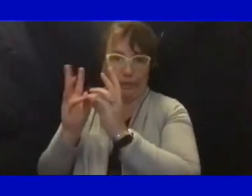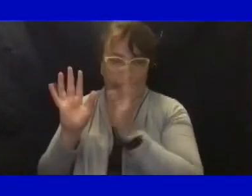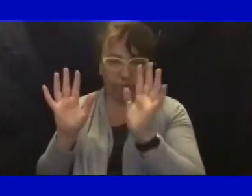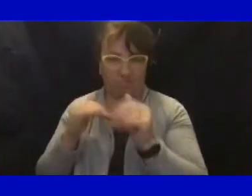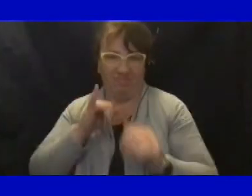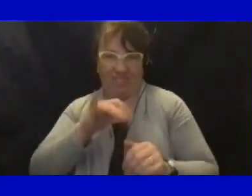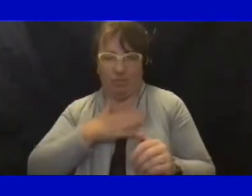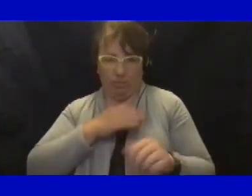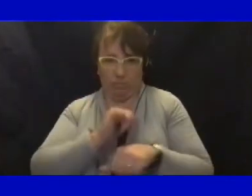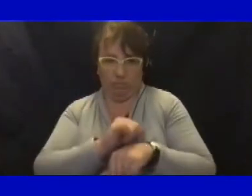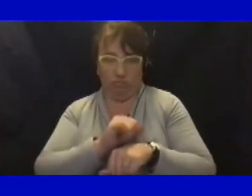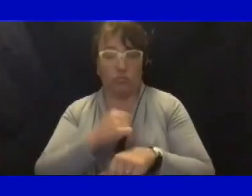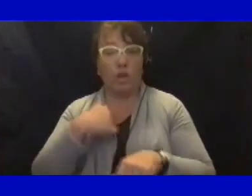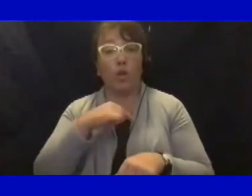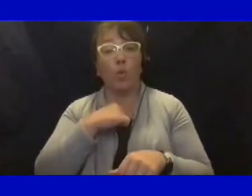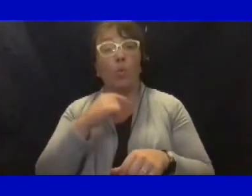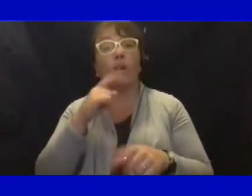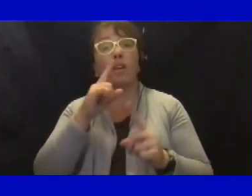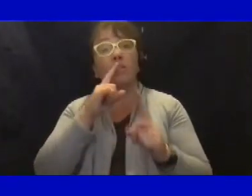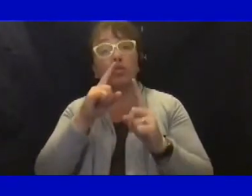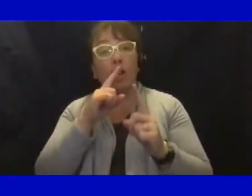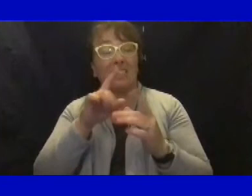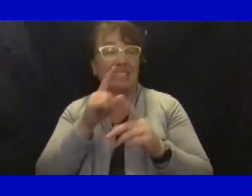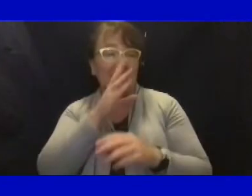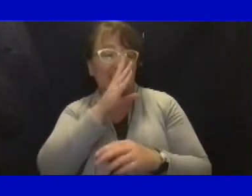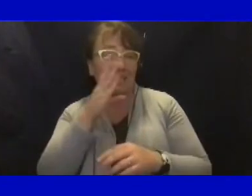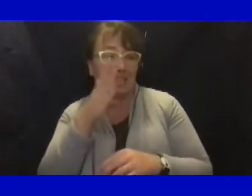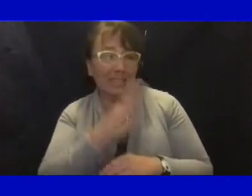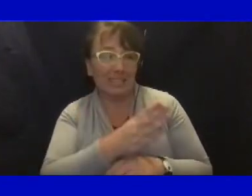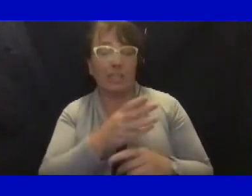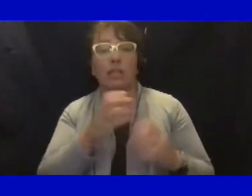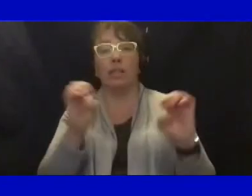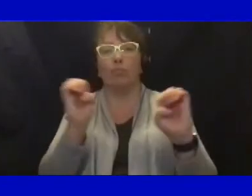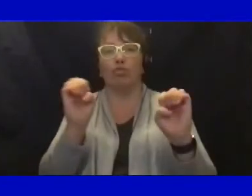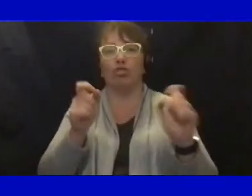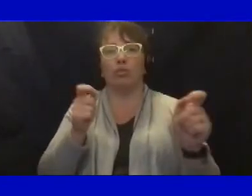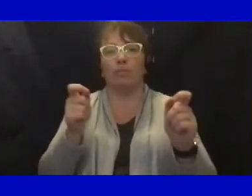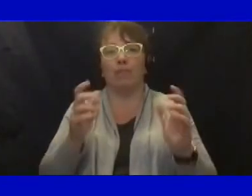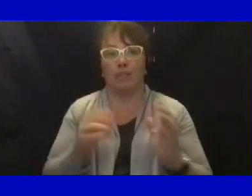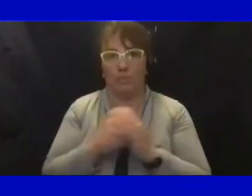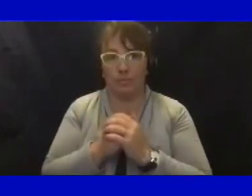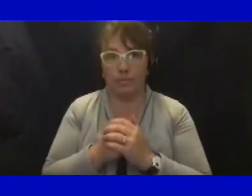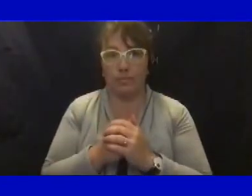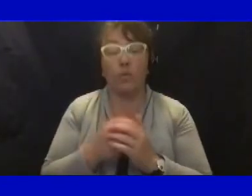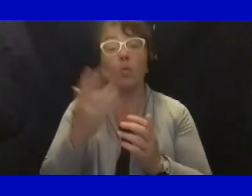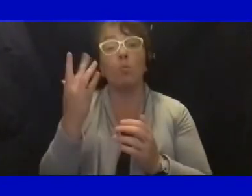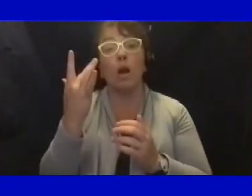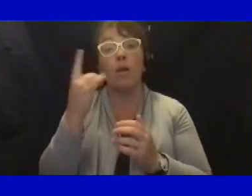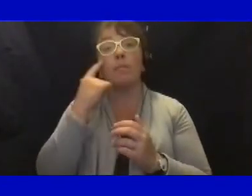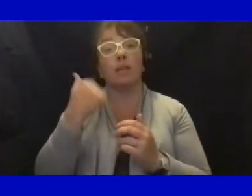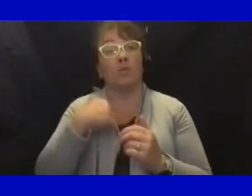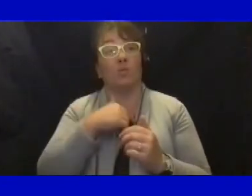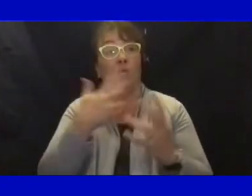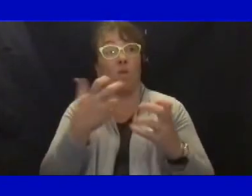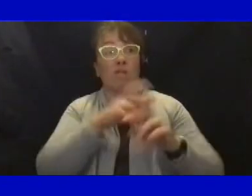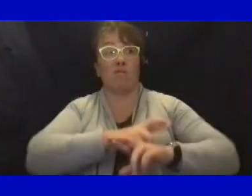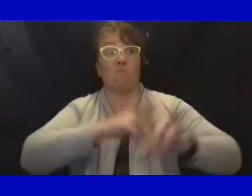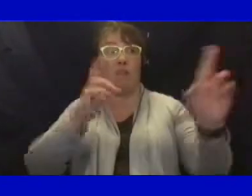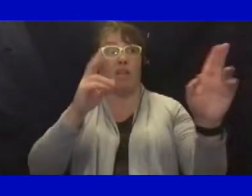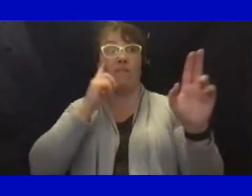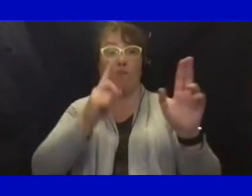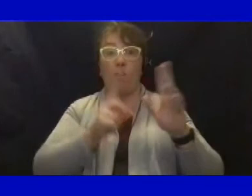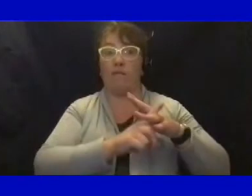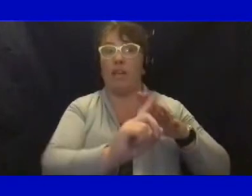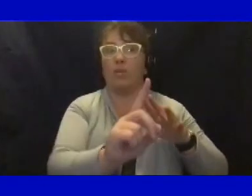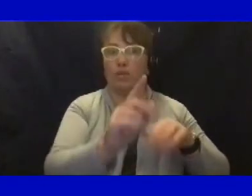and directly to emergency management to help them decide on evacuation notices. So the information we are feeding to